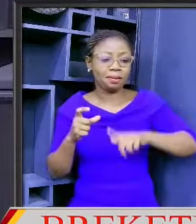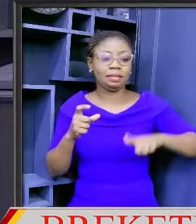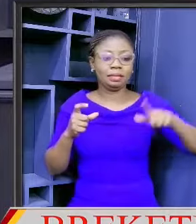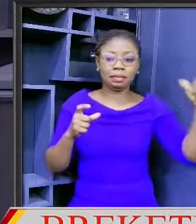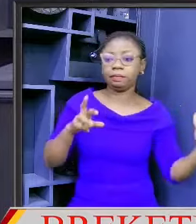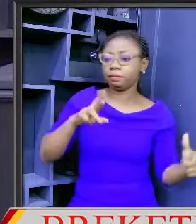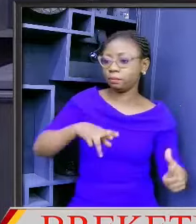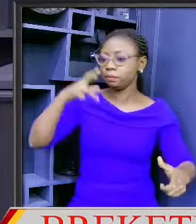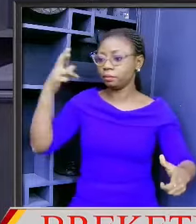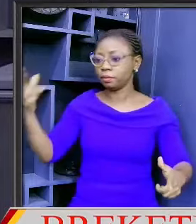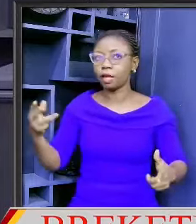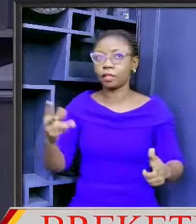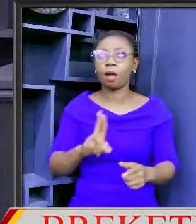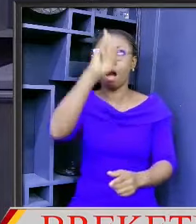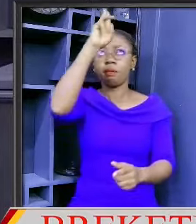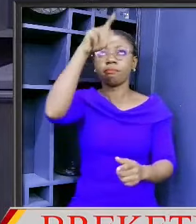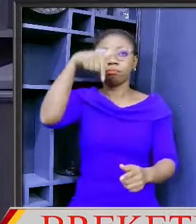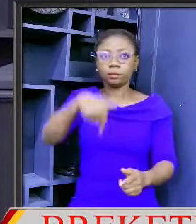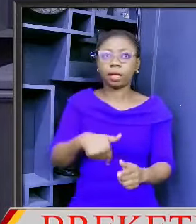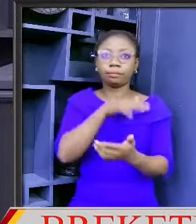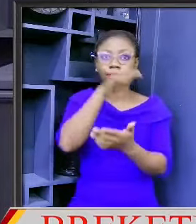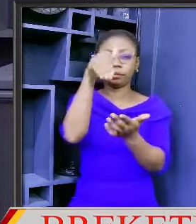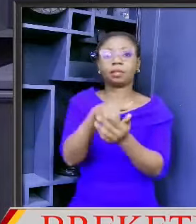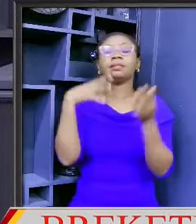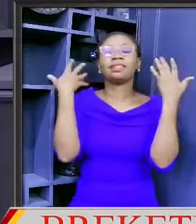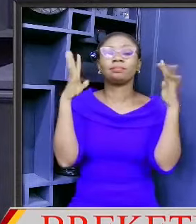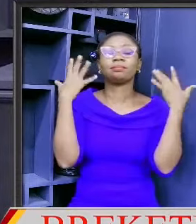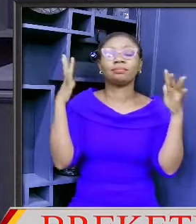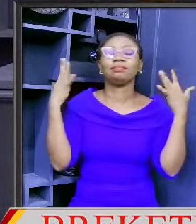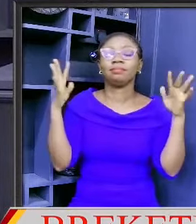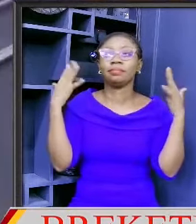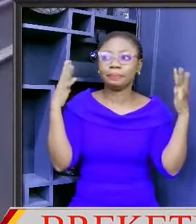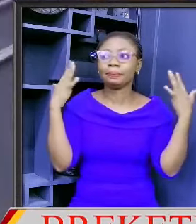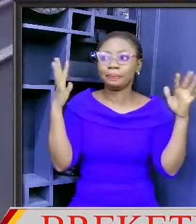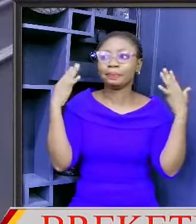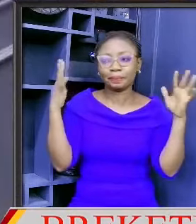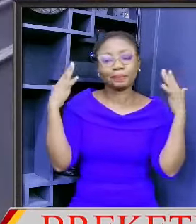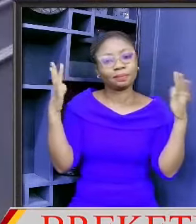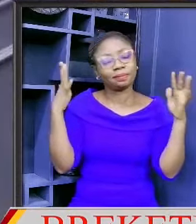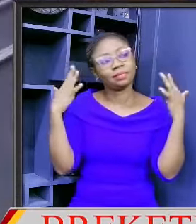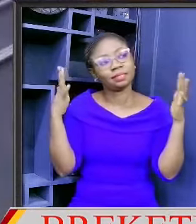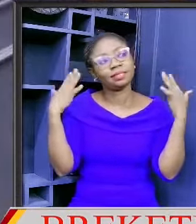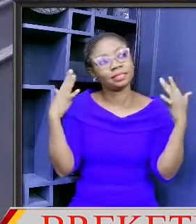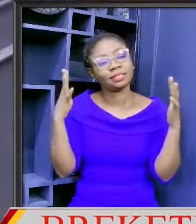up, down. So, hey, let's appreciate ourselves.